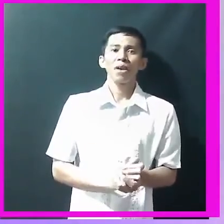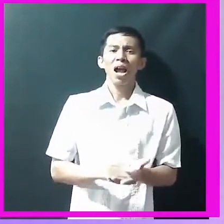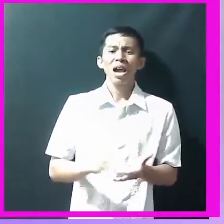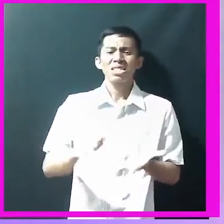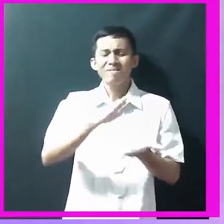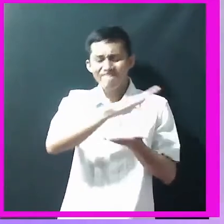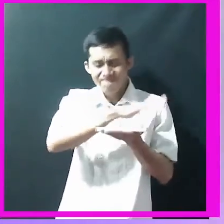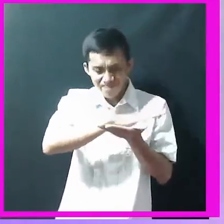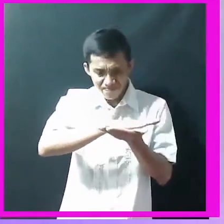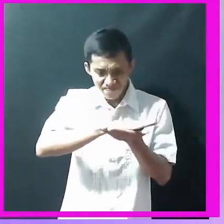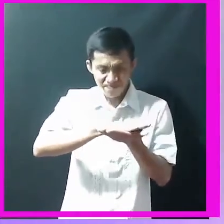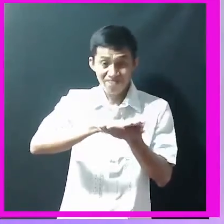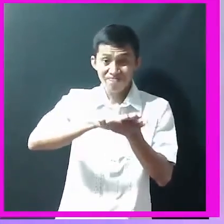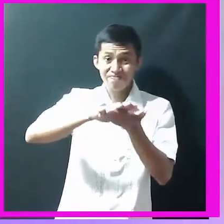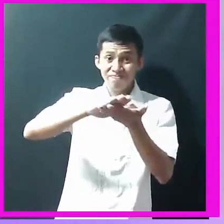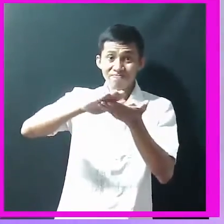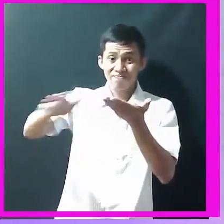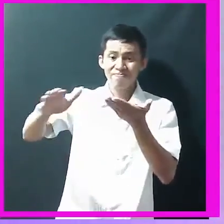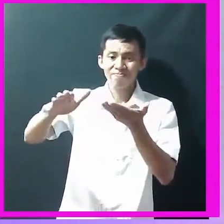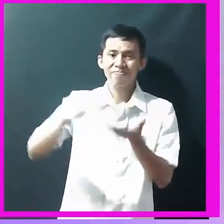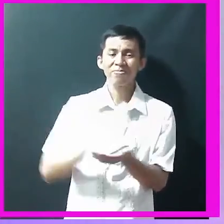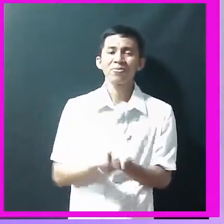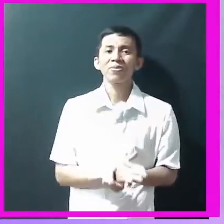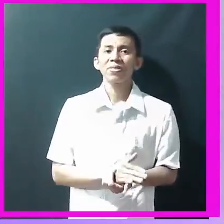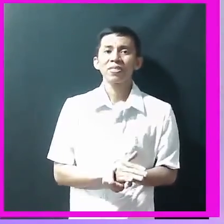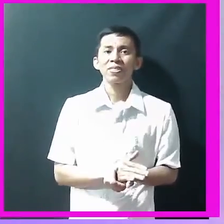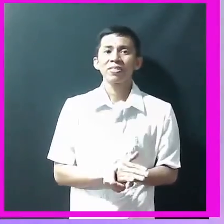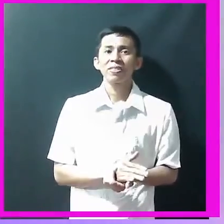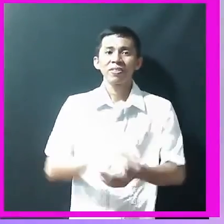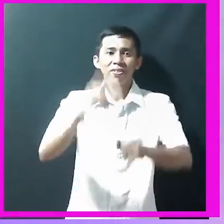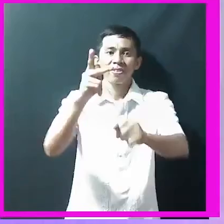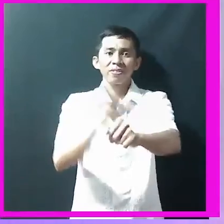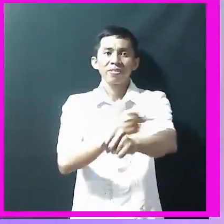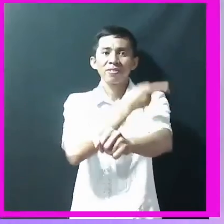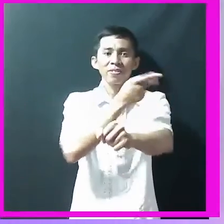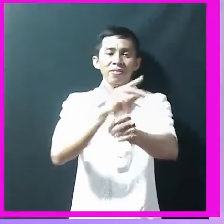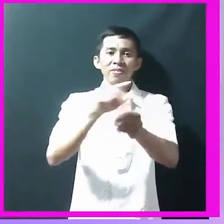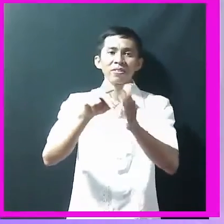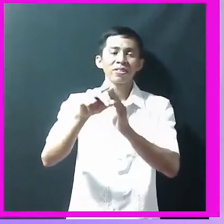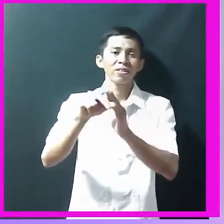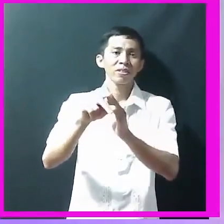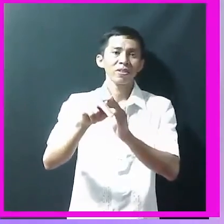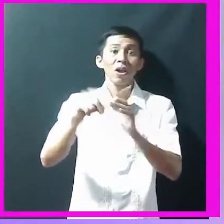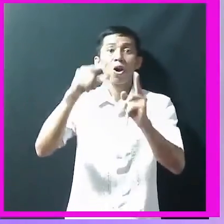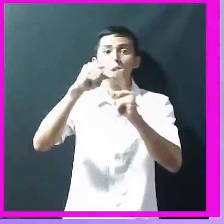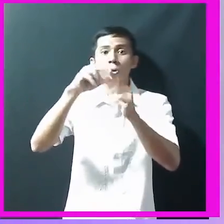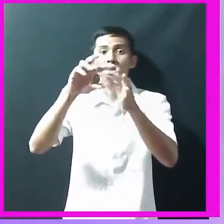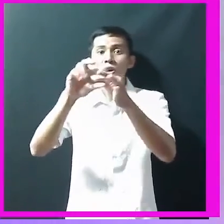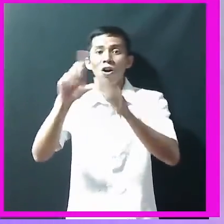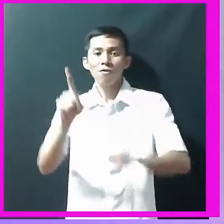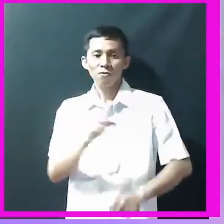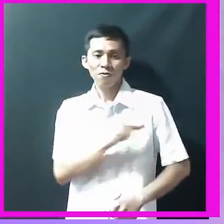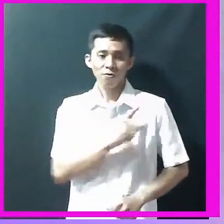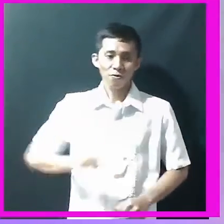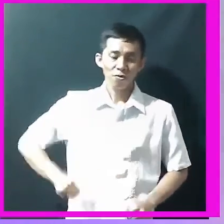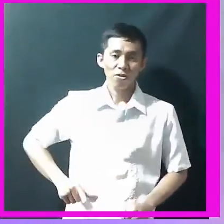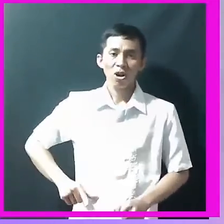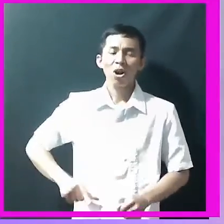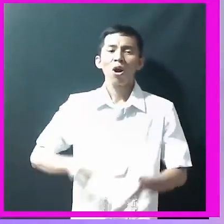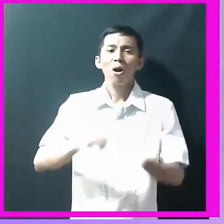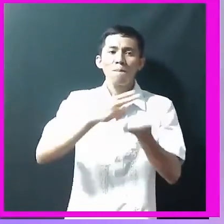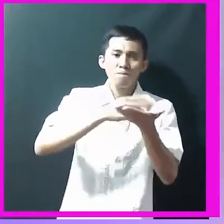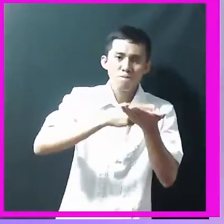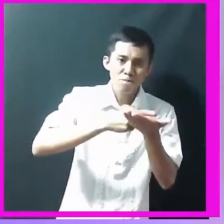pure. Psalm 12 verse number 6. The words of the Lord are